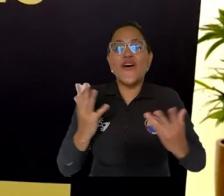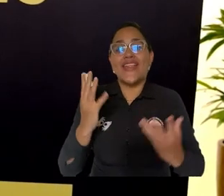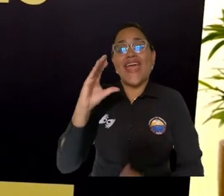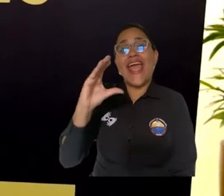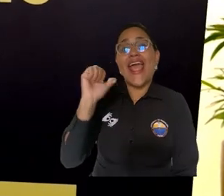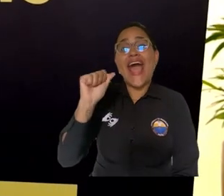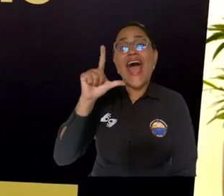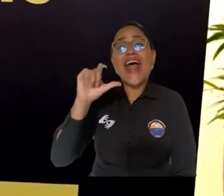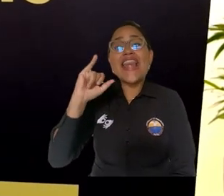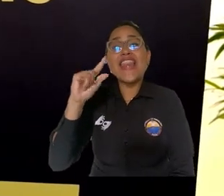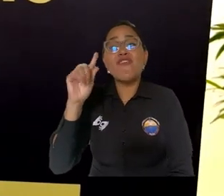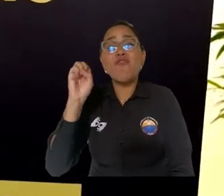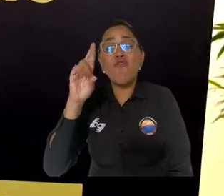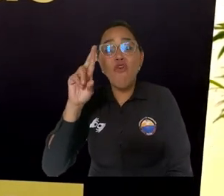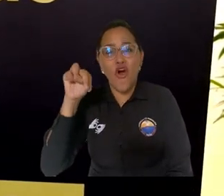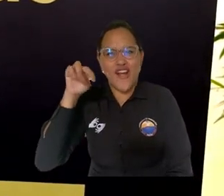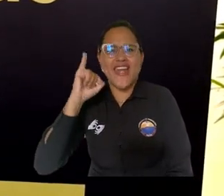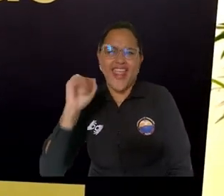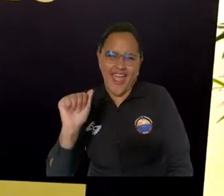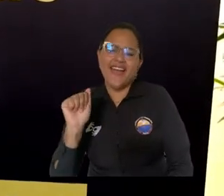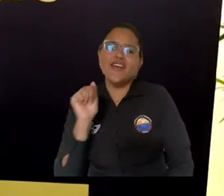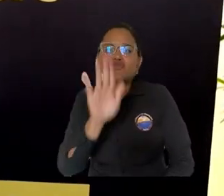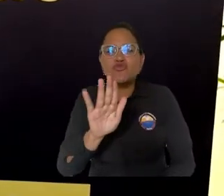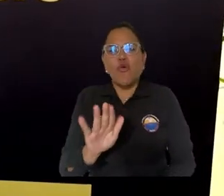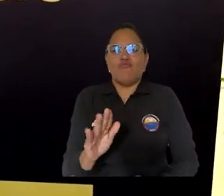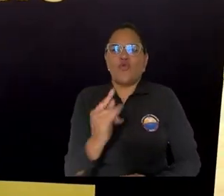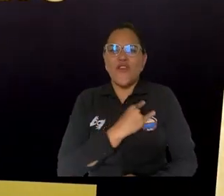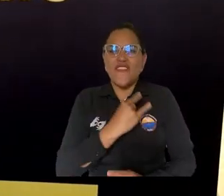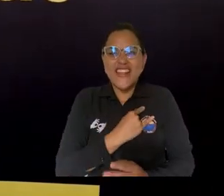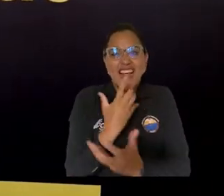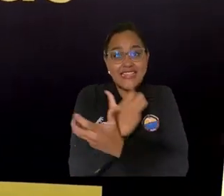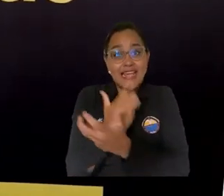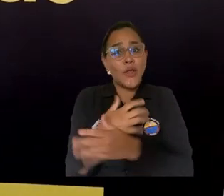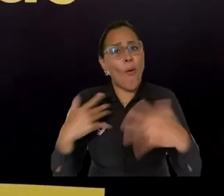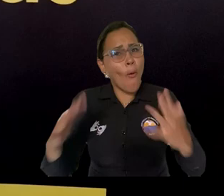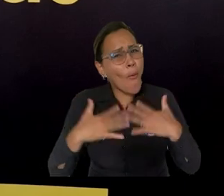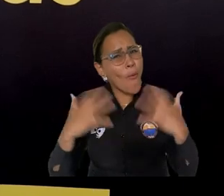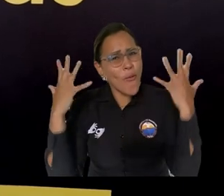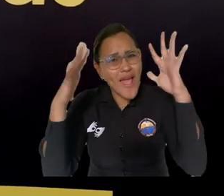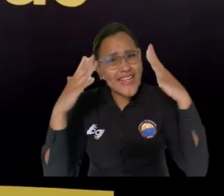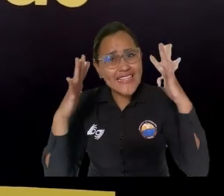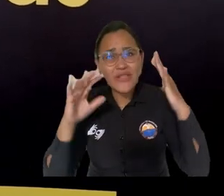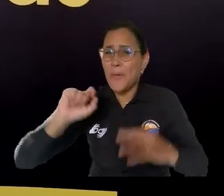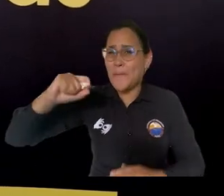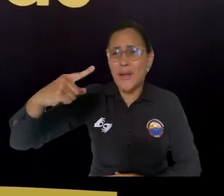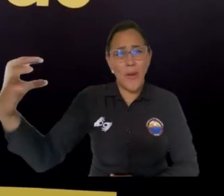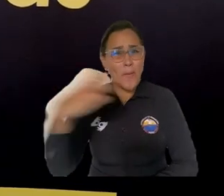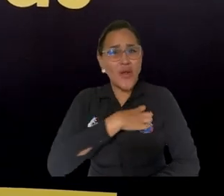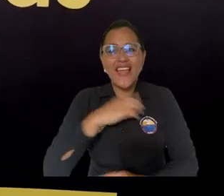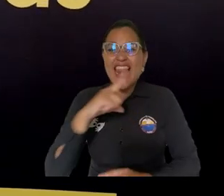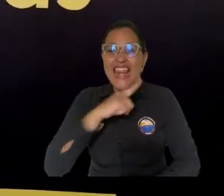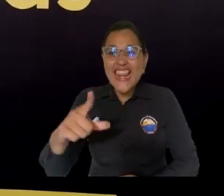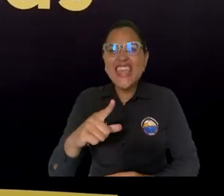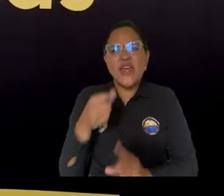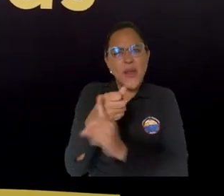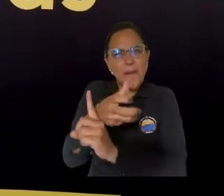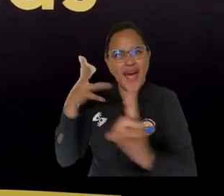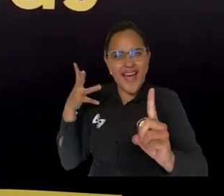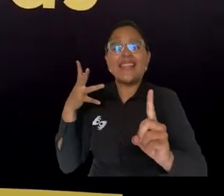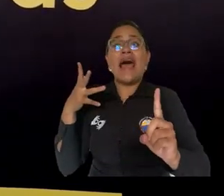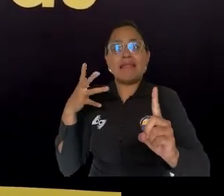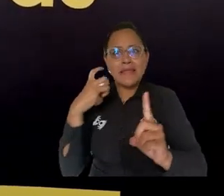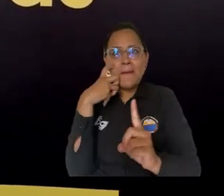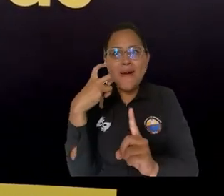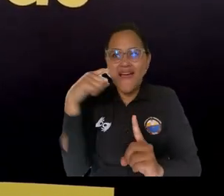Dean of the School of Health Sciences, and I want to congratulate you for winning the first